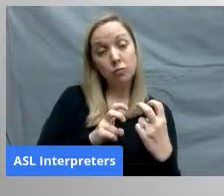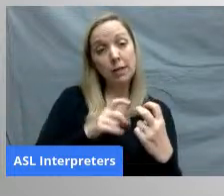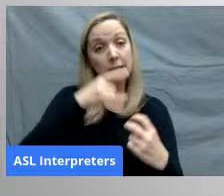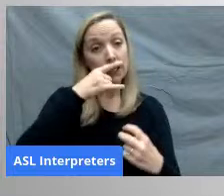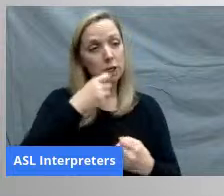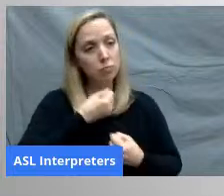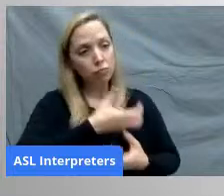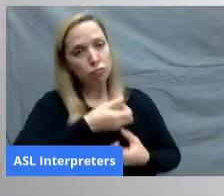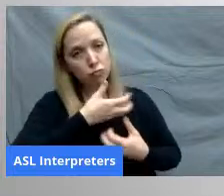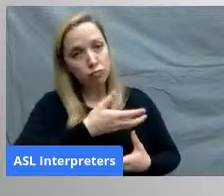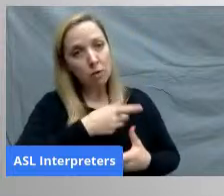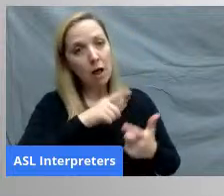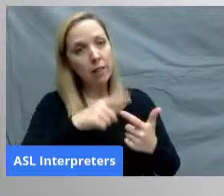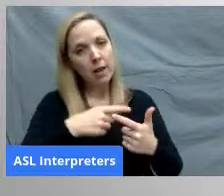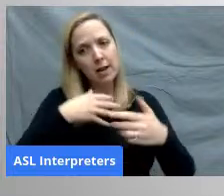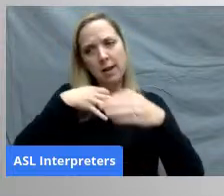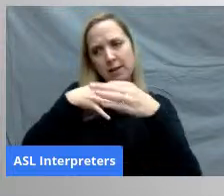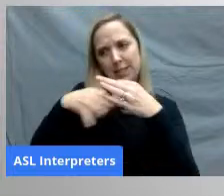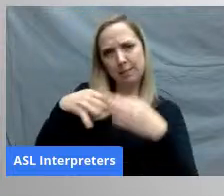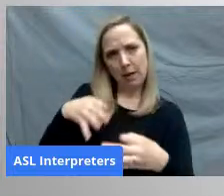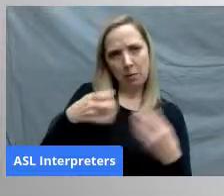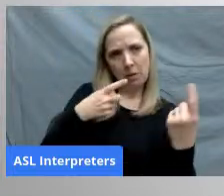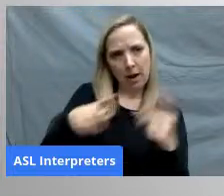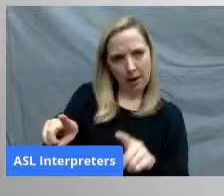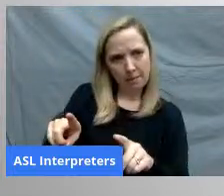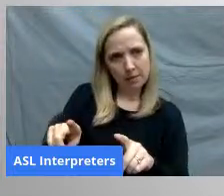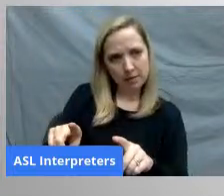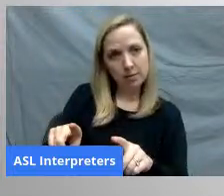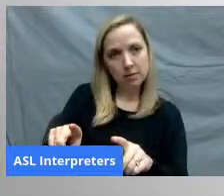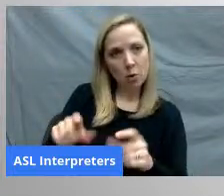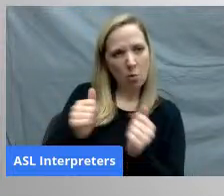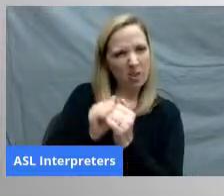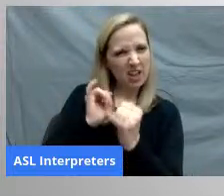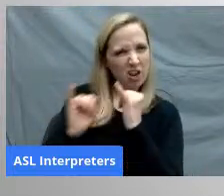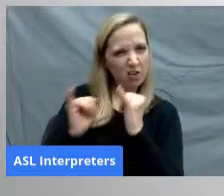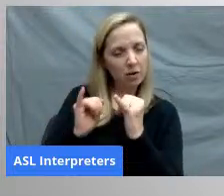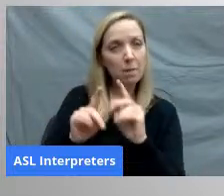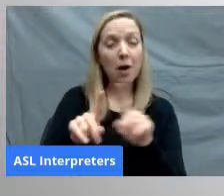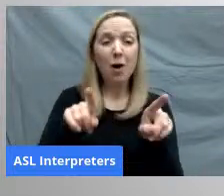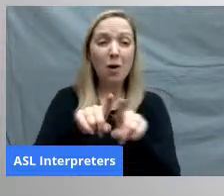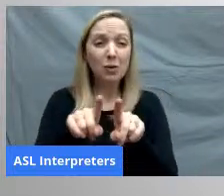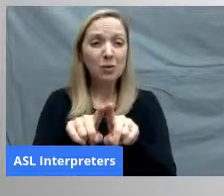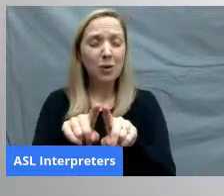be outside the door. But we also want to value that interviewer's